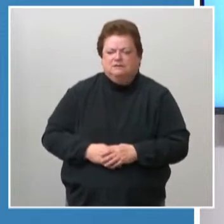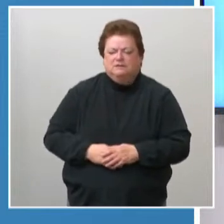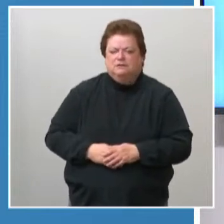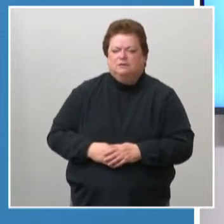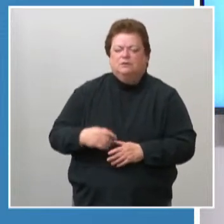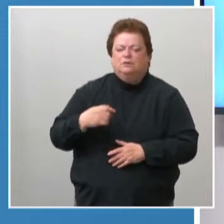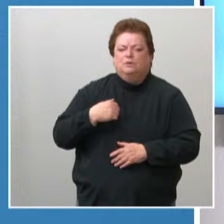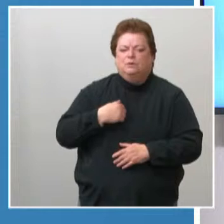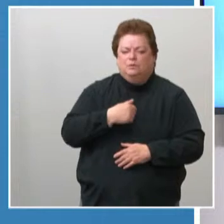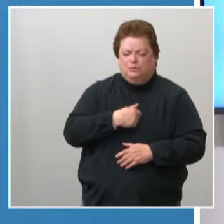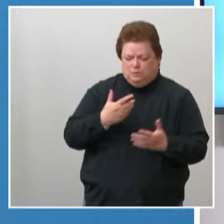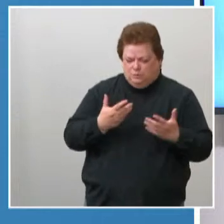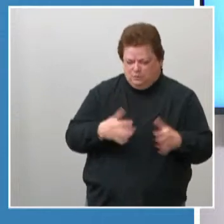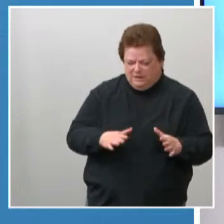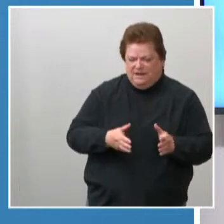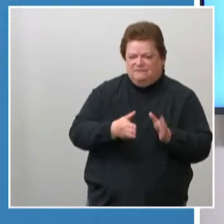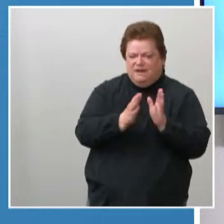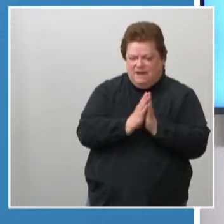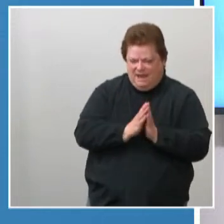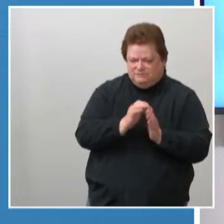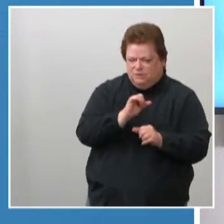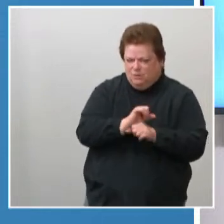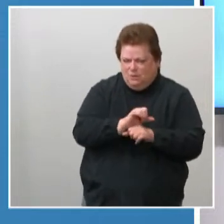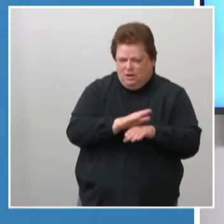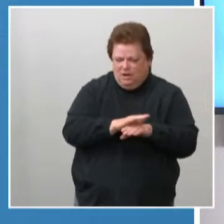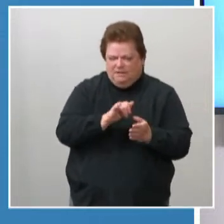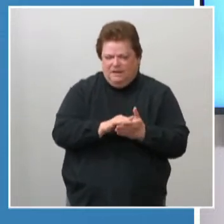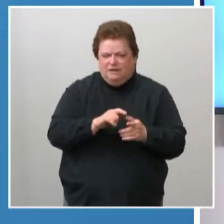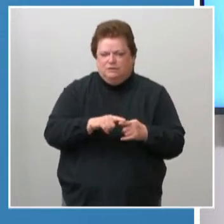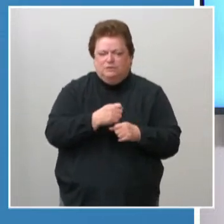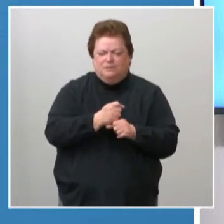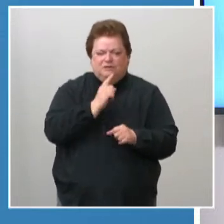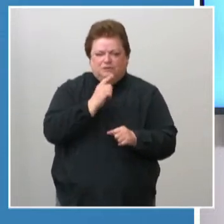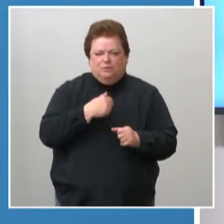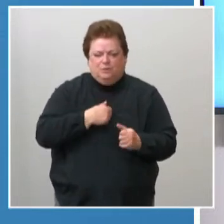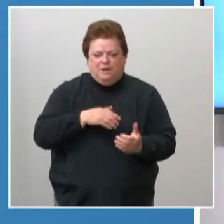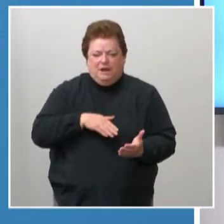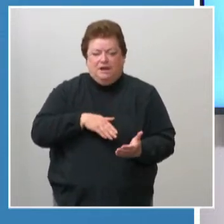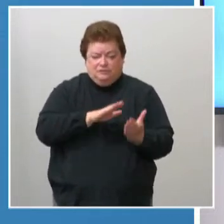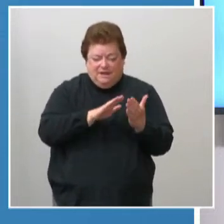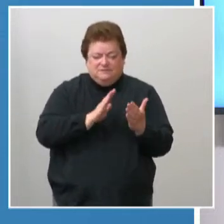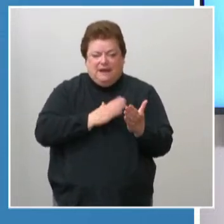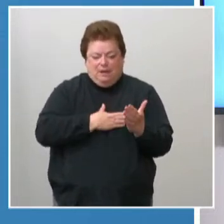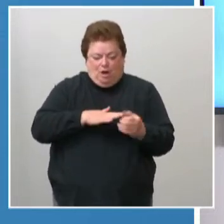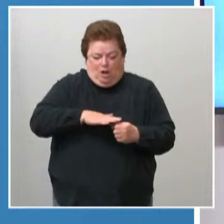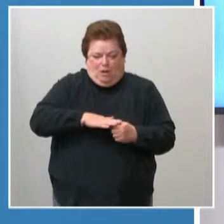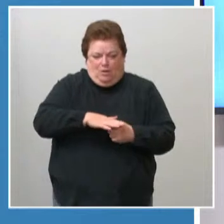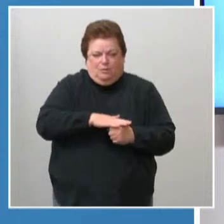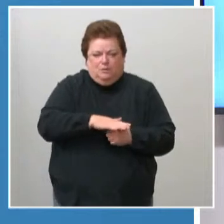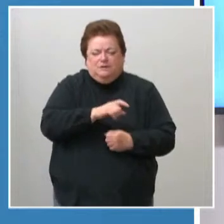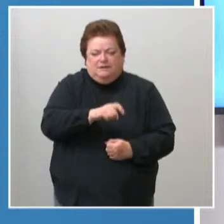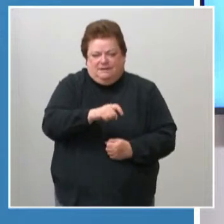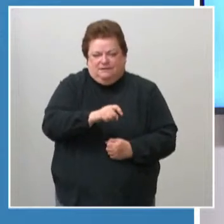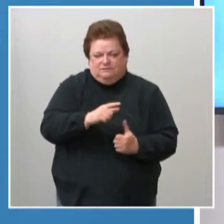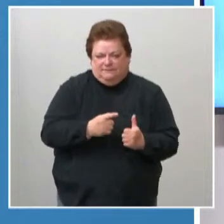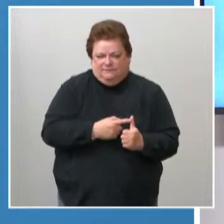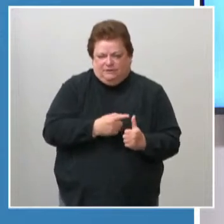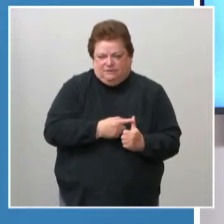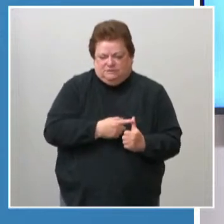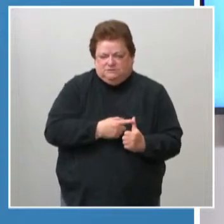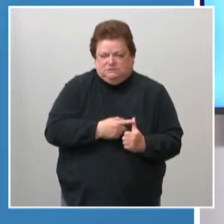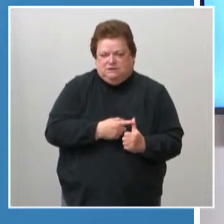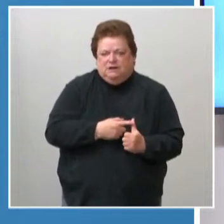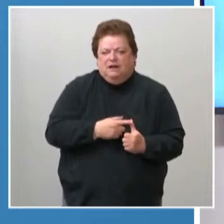have asked and worked on that to make sure that we can address our local needs and remove